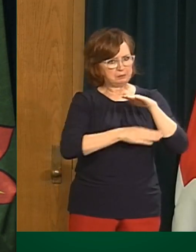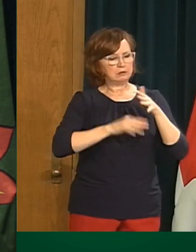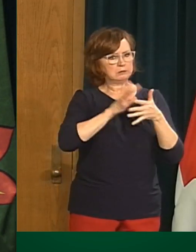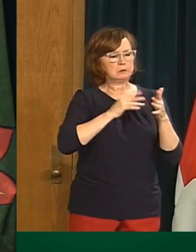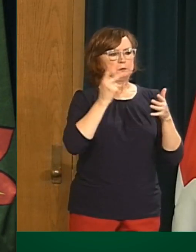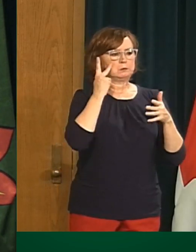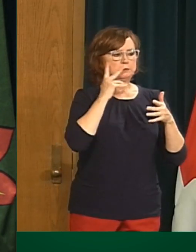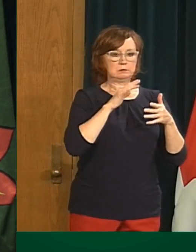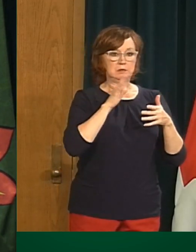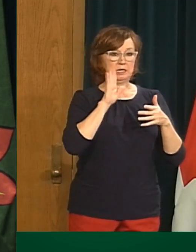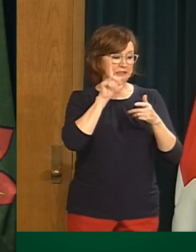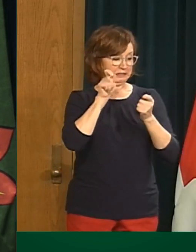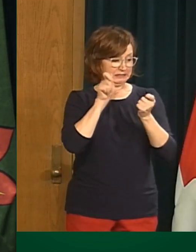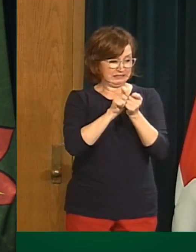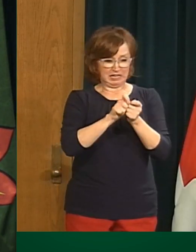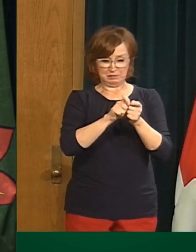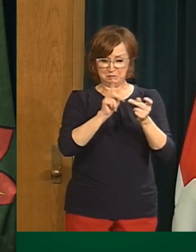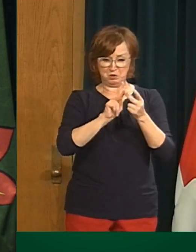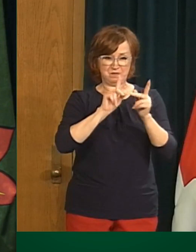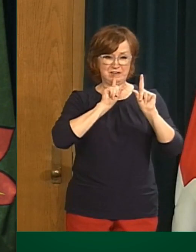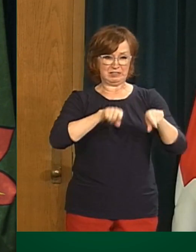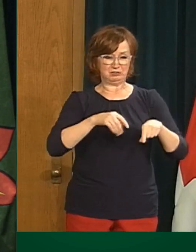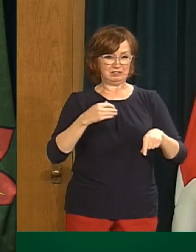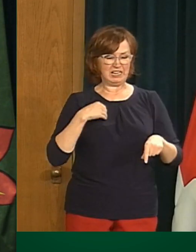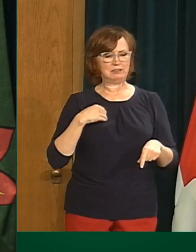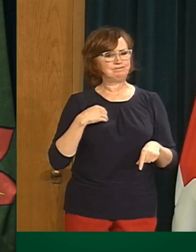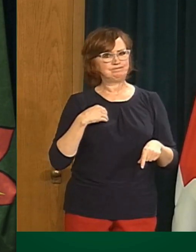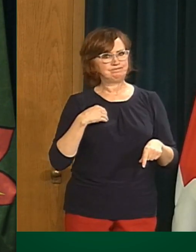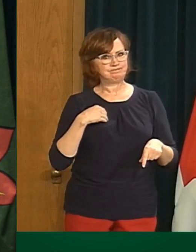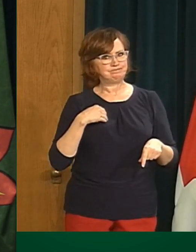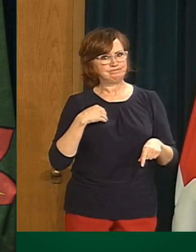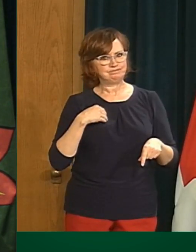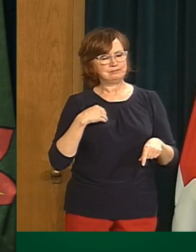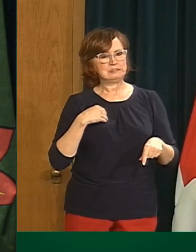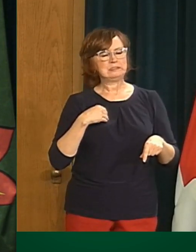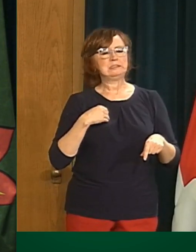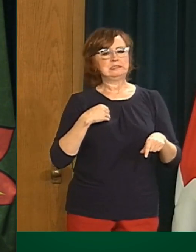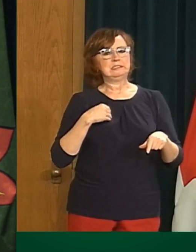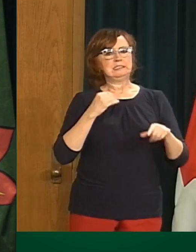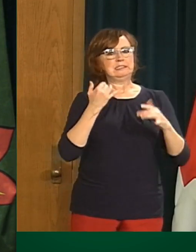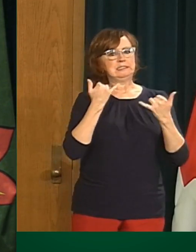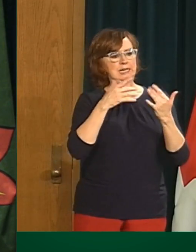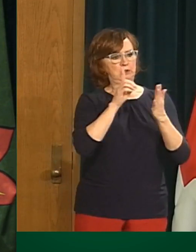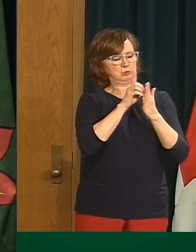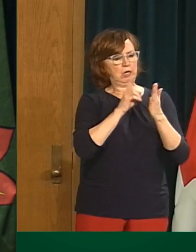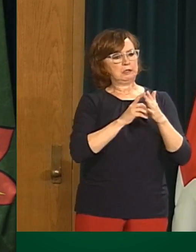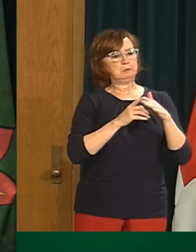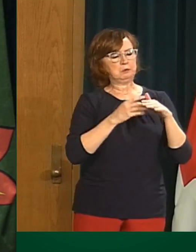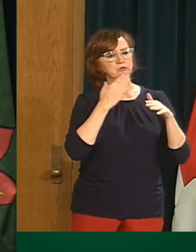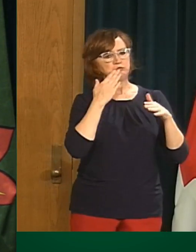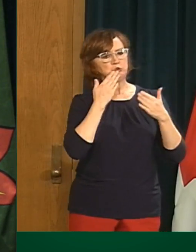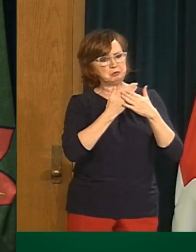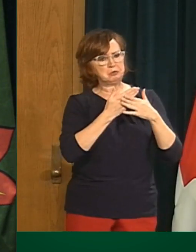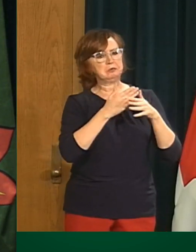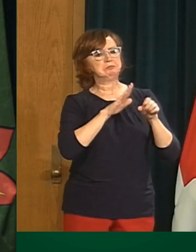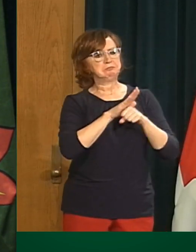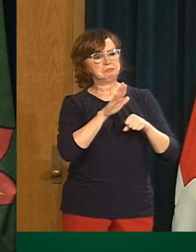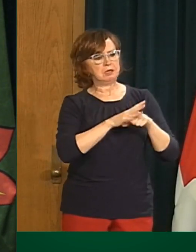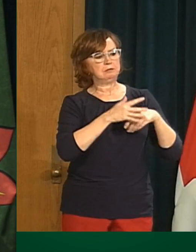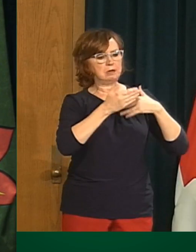to ensure that what we have in the document in theory does work for businesses in the community, understanding